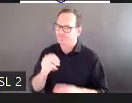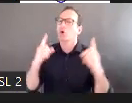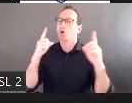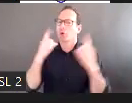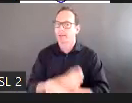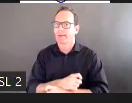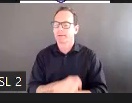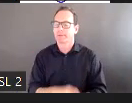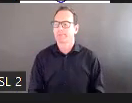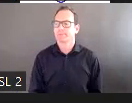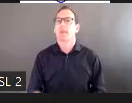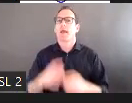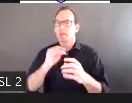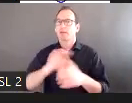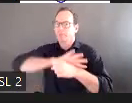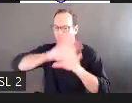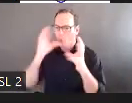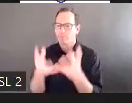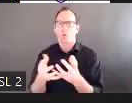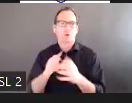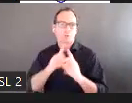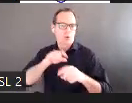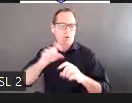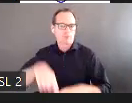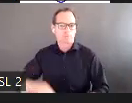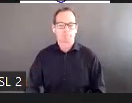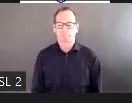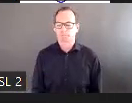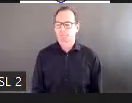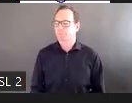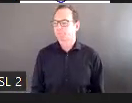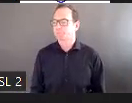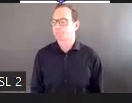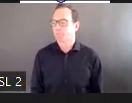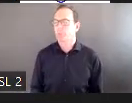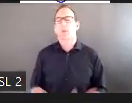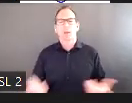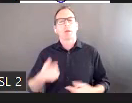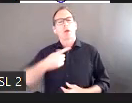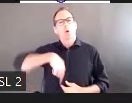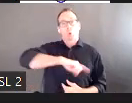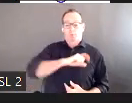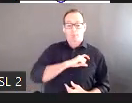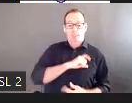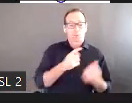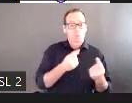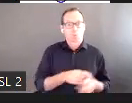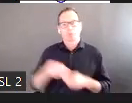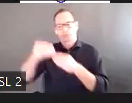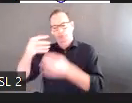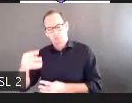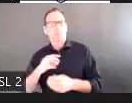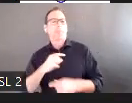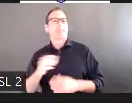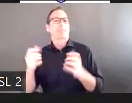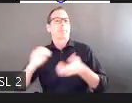What do we do as investigators and our partners? And I'll get into our partnership and what that looks like with Home and Community